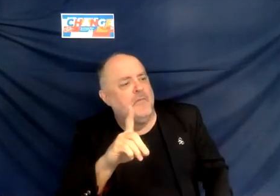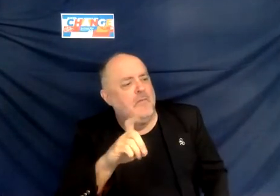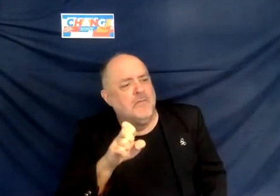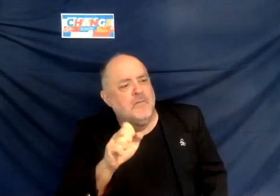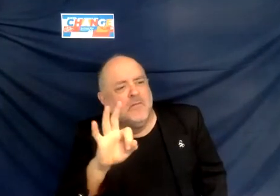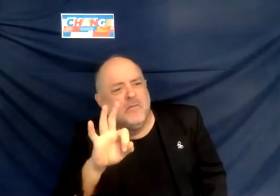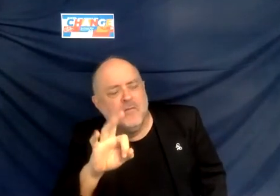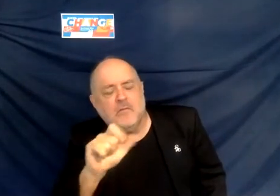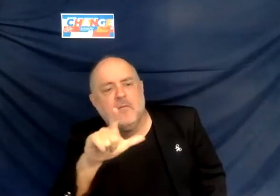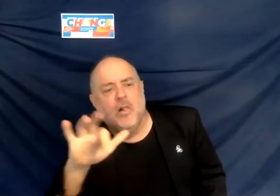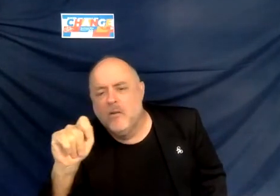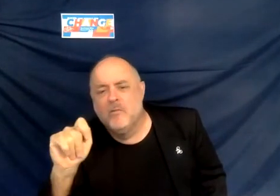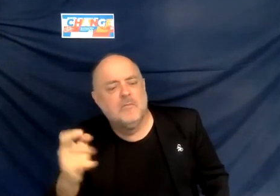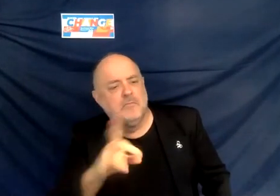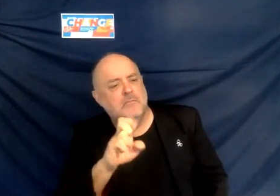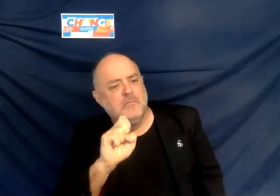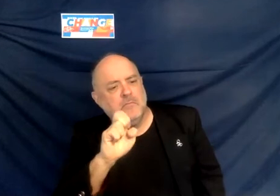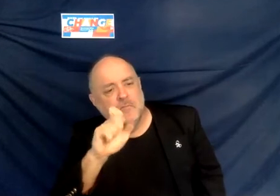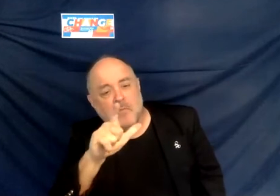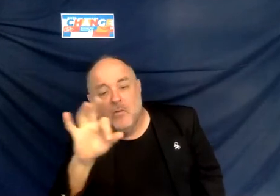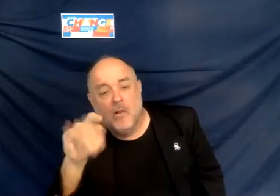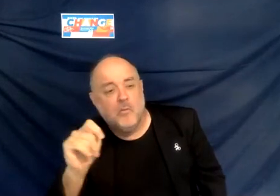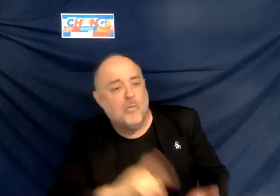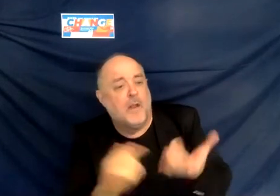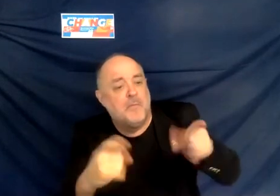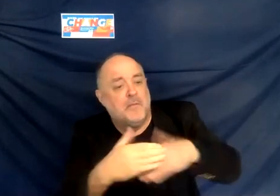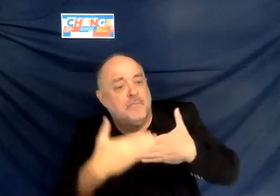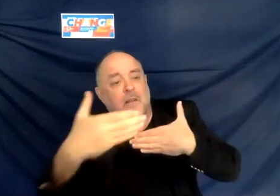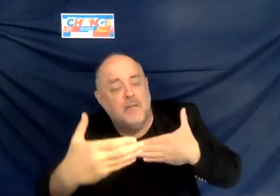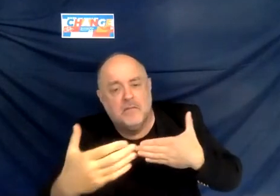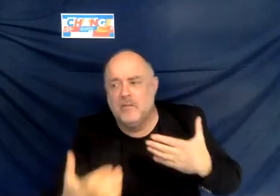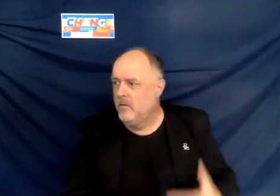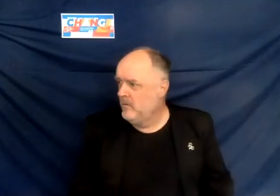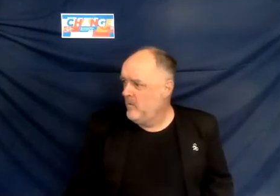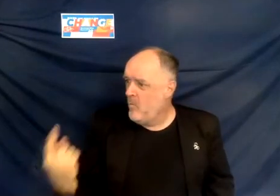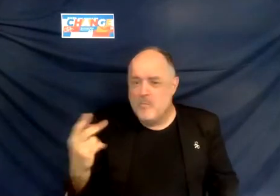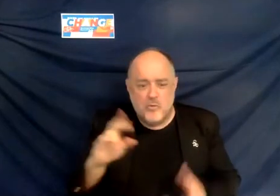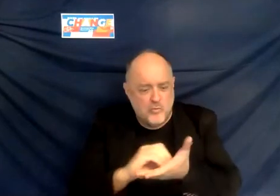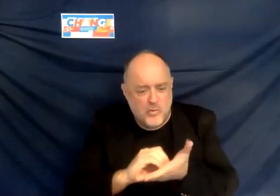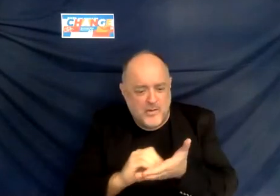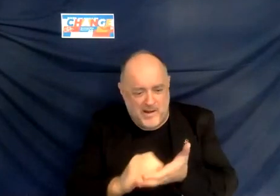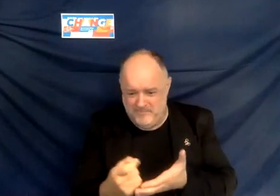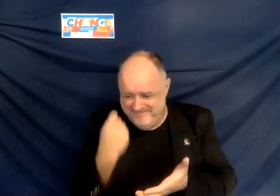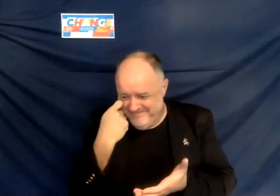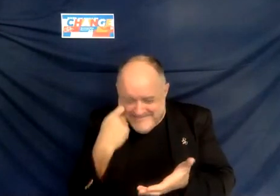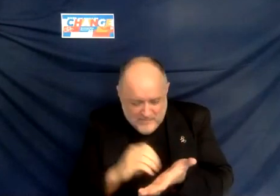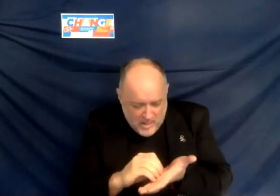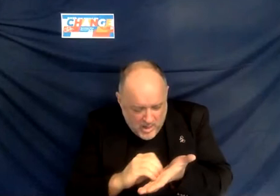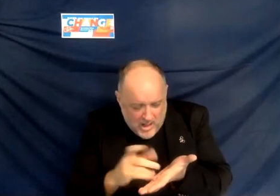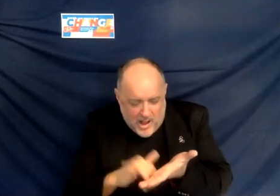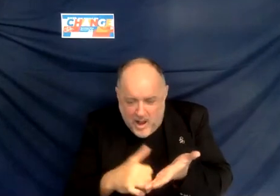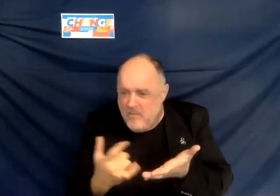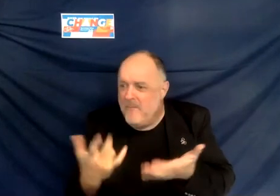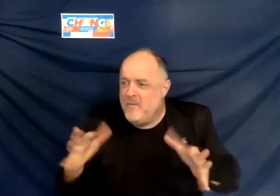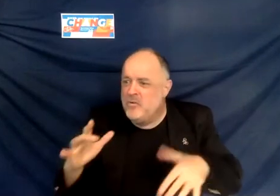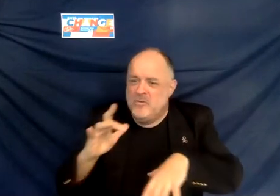one person writes that that had been there in the 80s and had seen the amazing